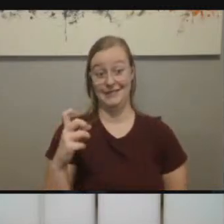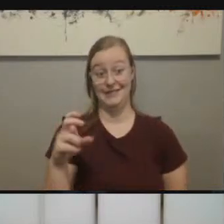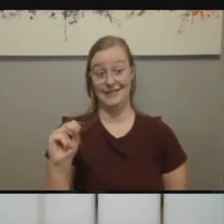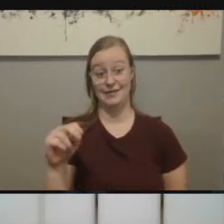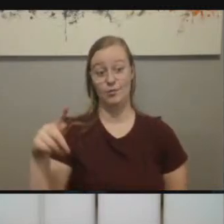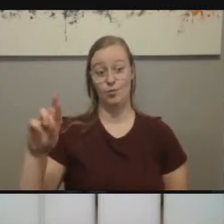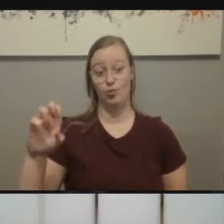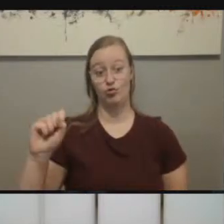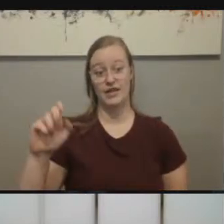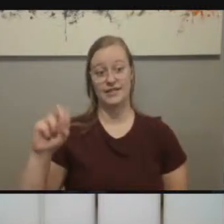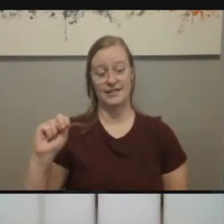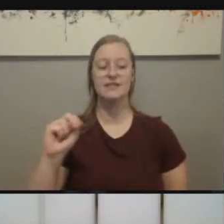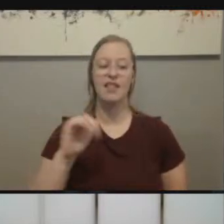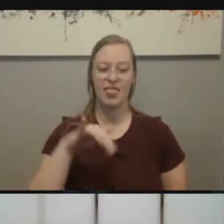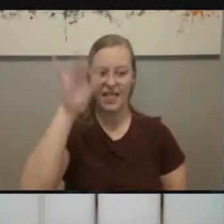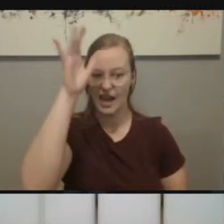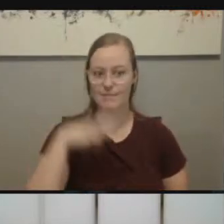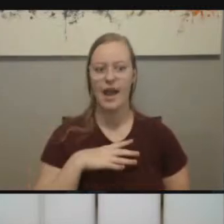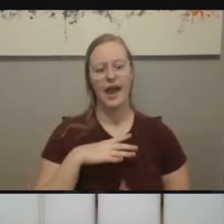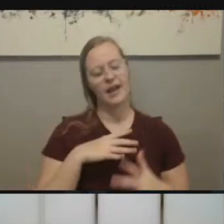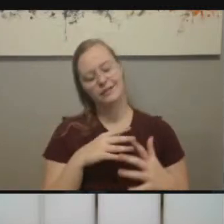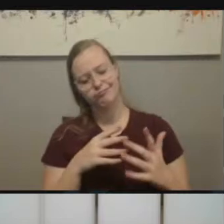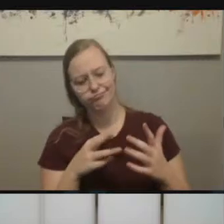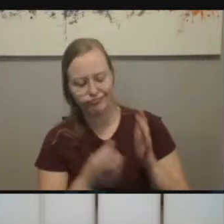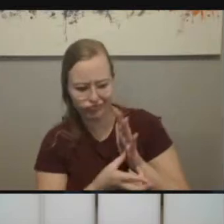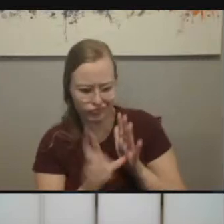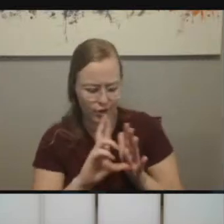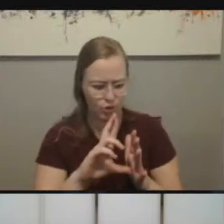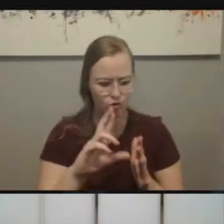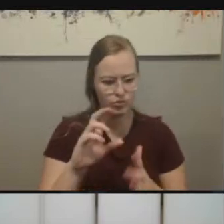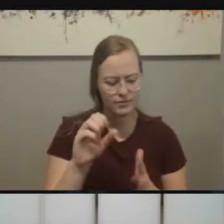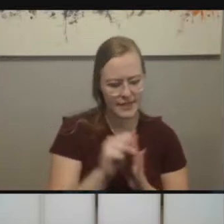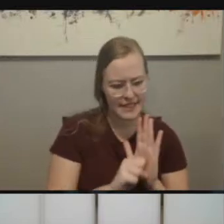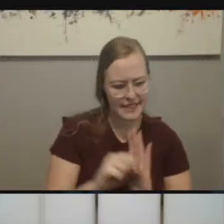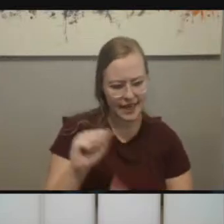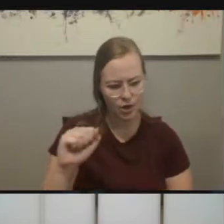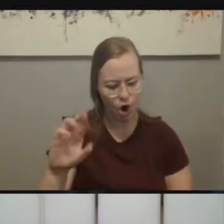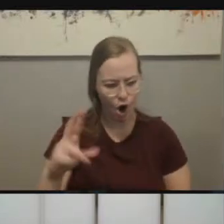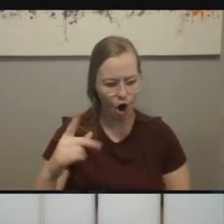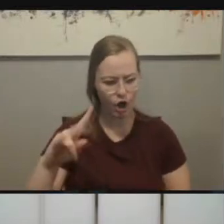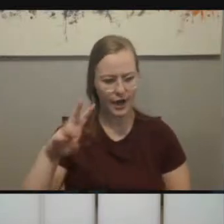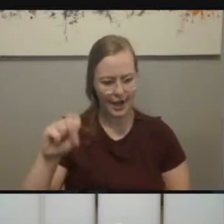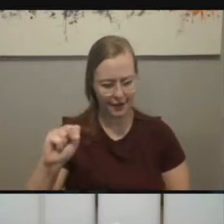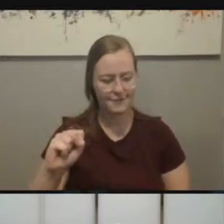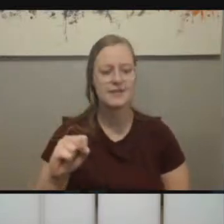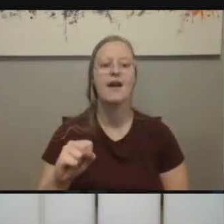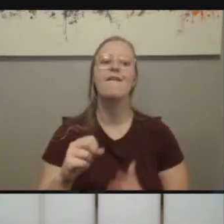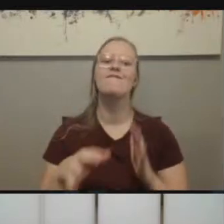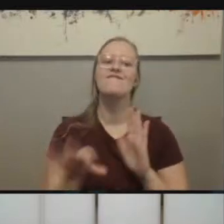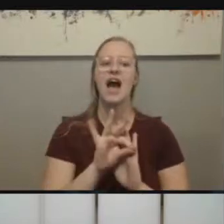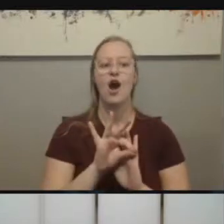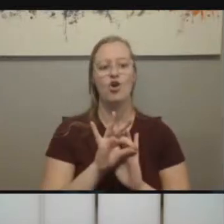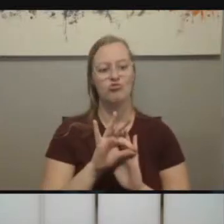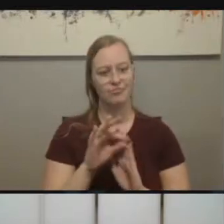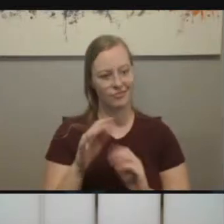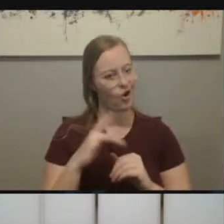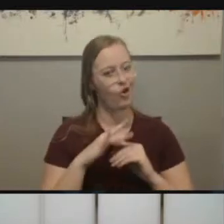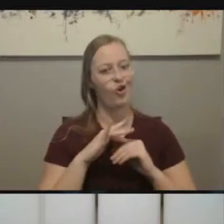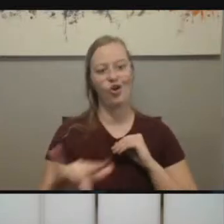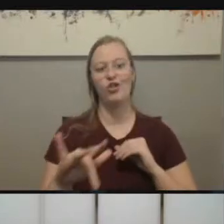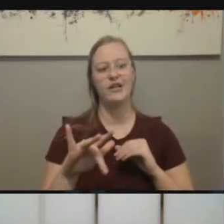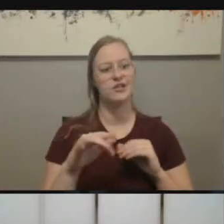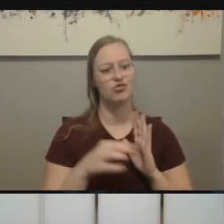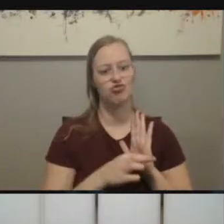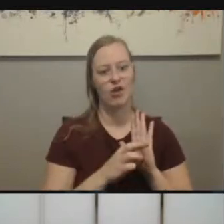went through Maryland State Archives and extracted the earliest references, mentions of members